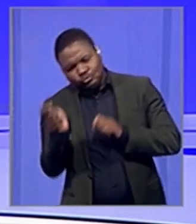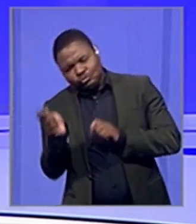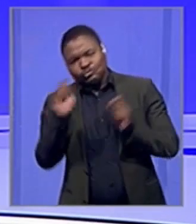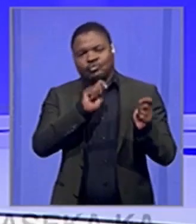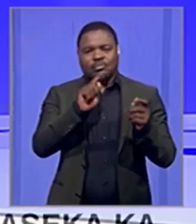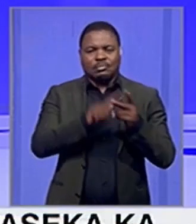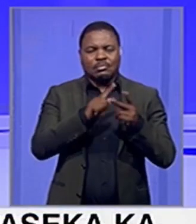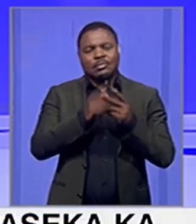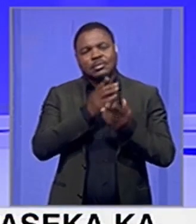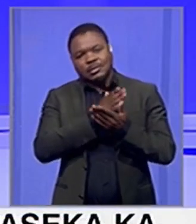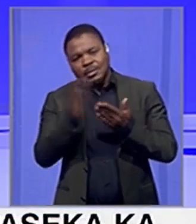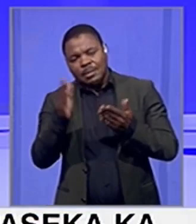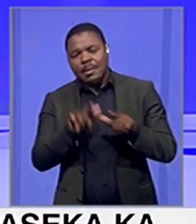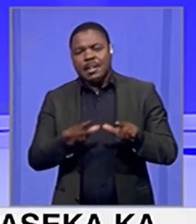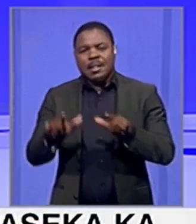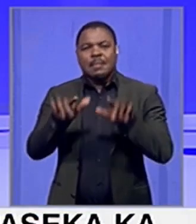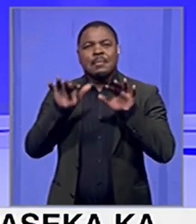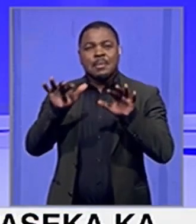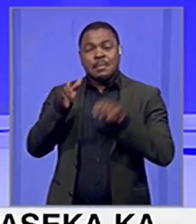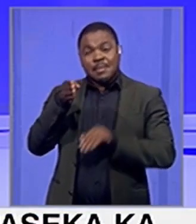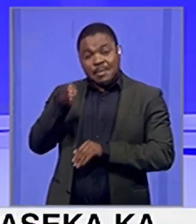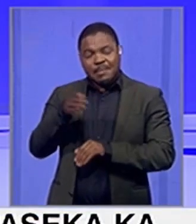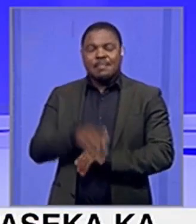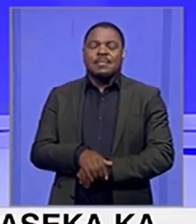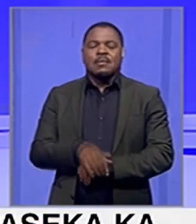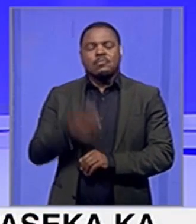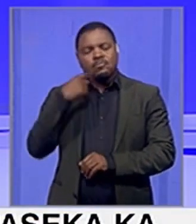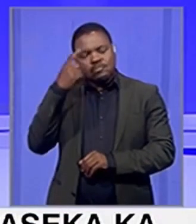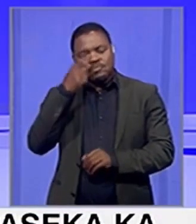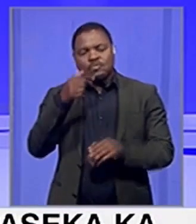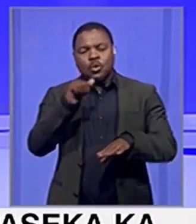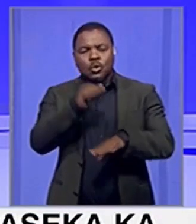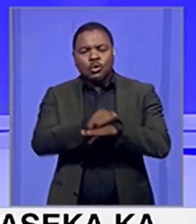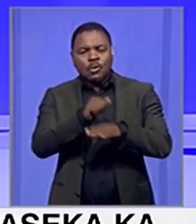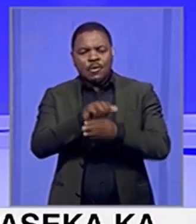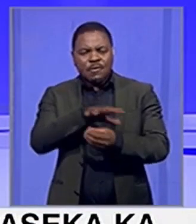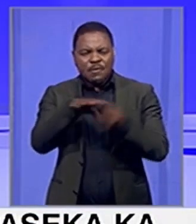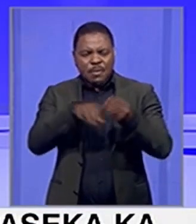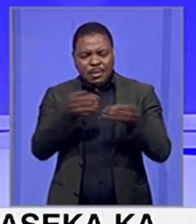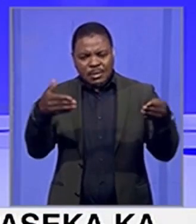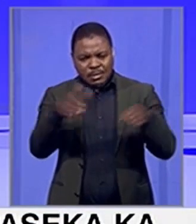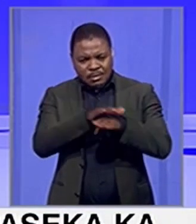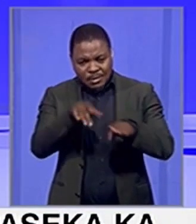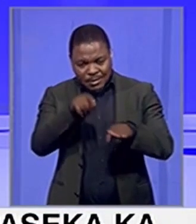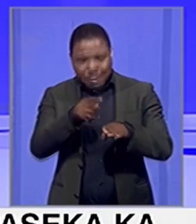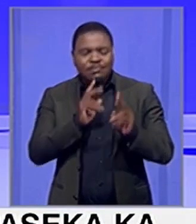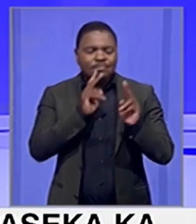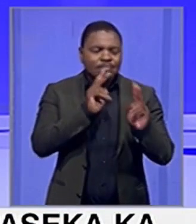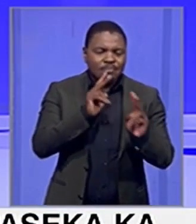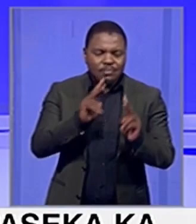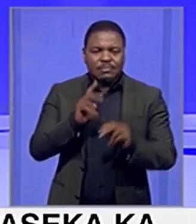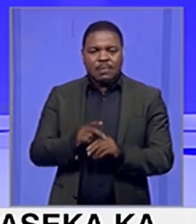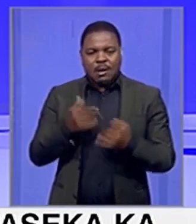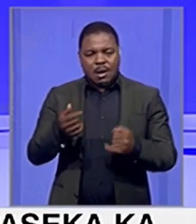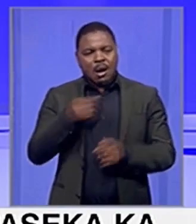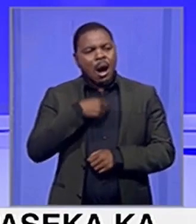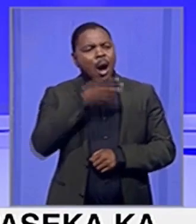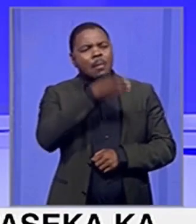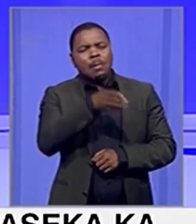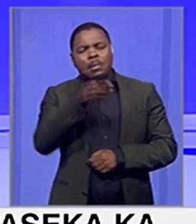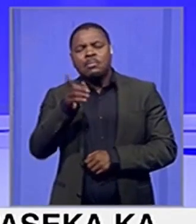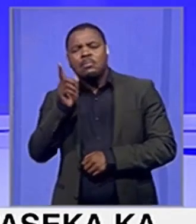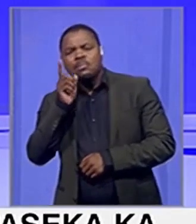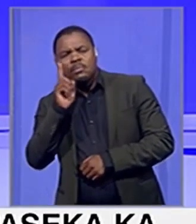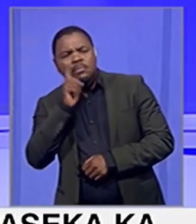go badudi ba bangwe ba Limpopo e hlwele letšatši la go etela mabitla a meloko ya bona. Re ralla le dilete go bona mekitiko yeo